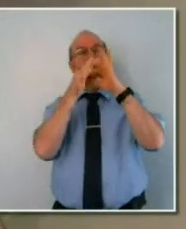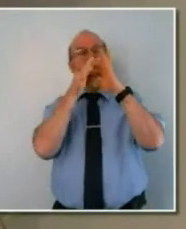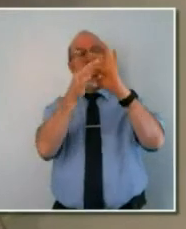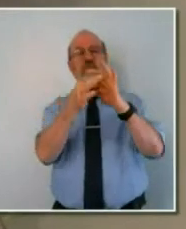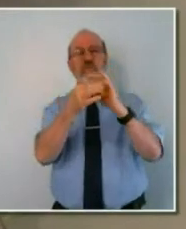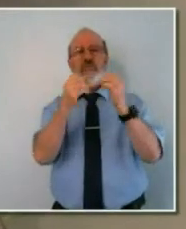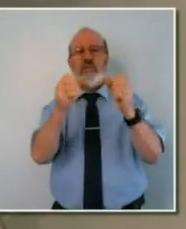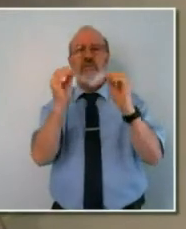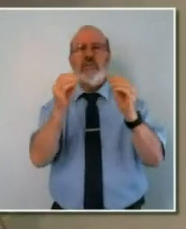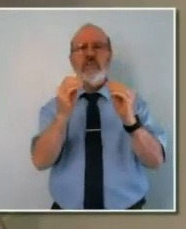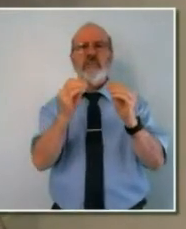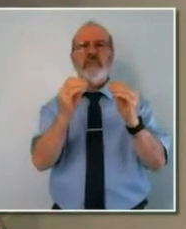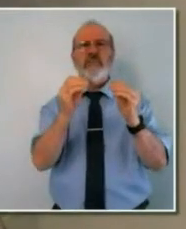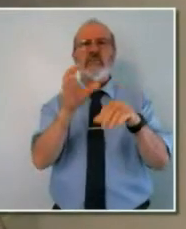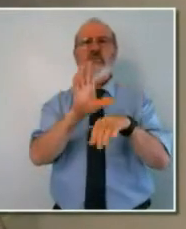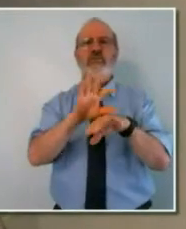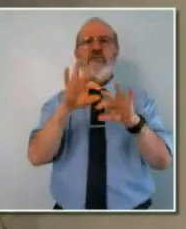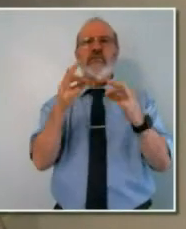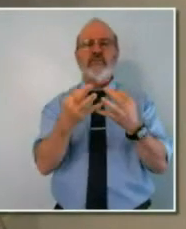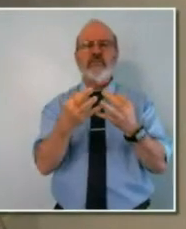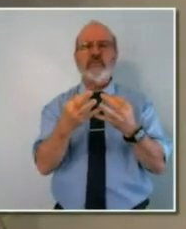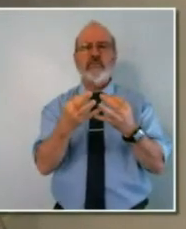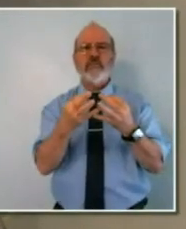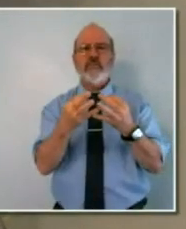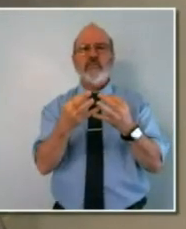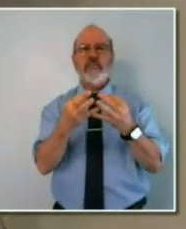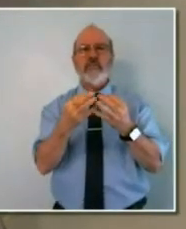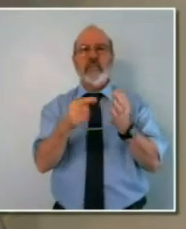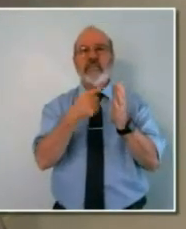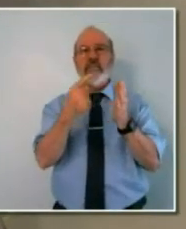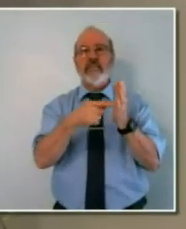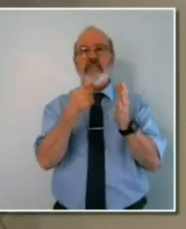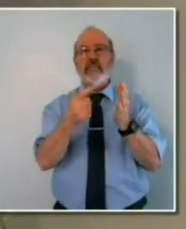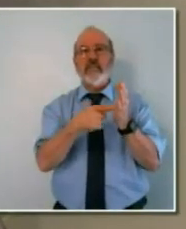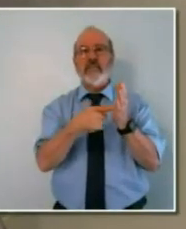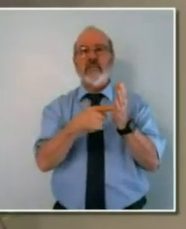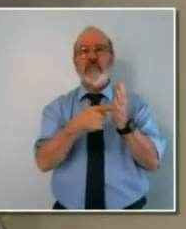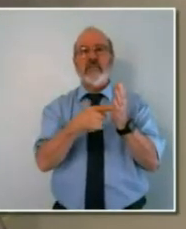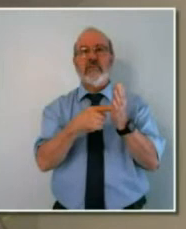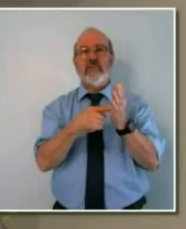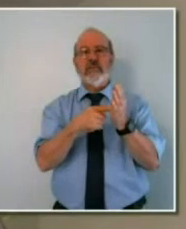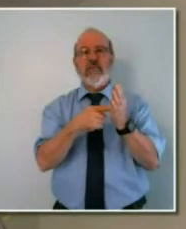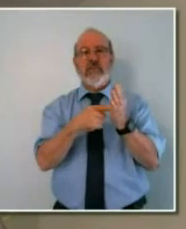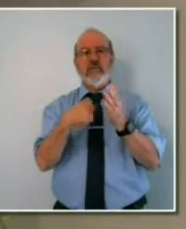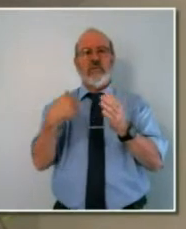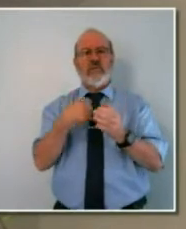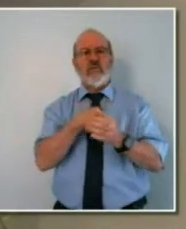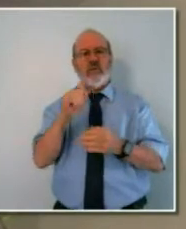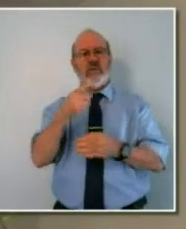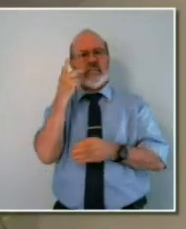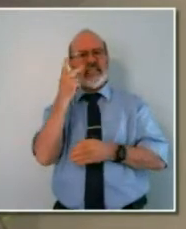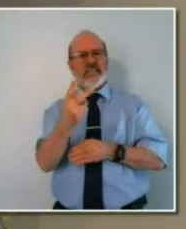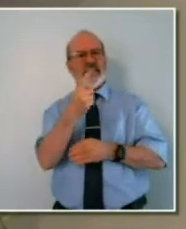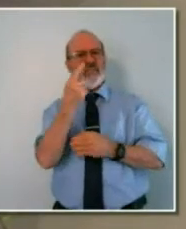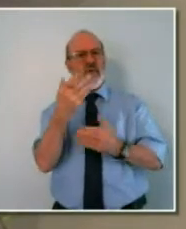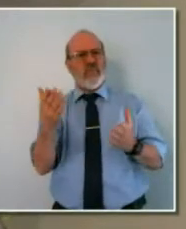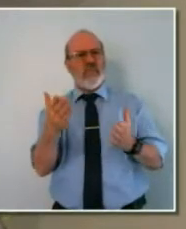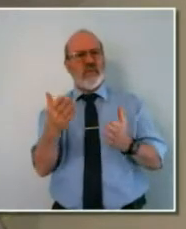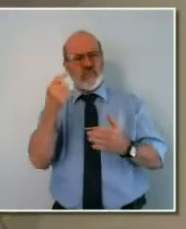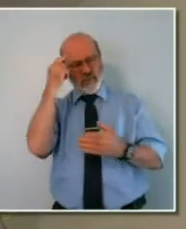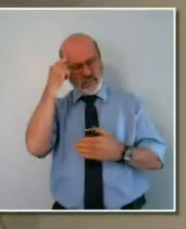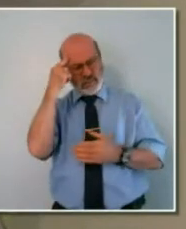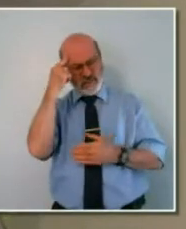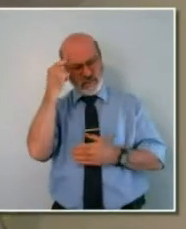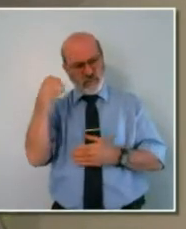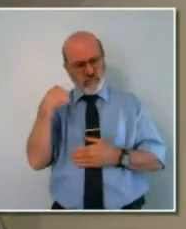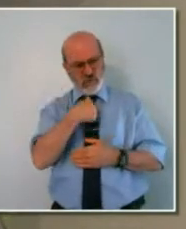you, church family, is this, that sometimes it's all one-sided with us. All we think about is what we want